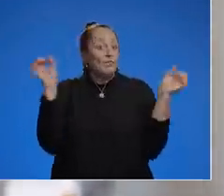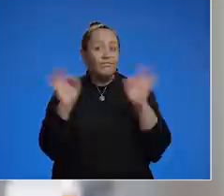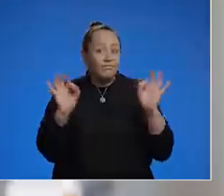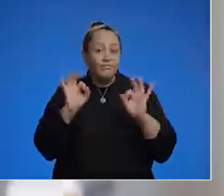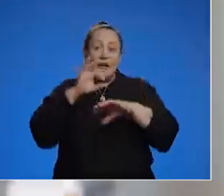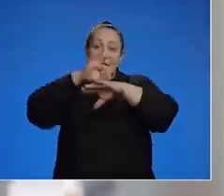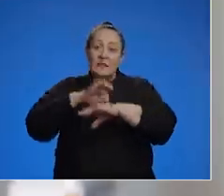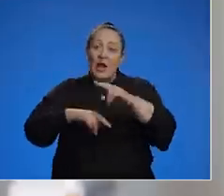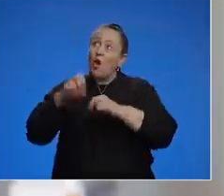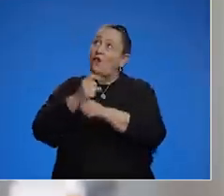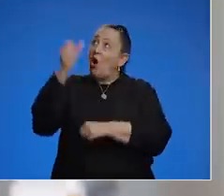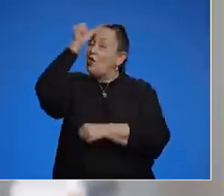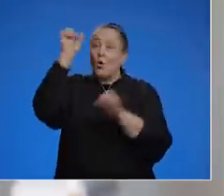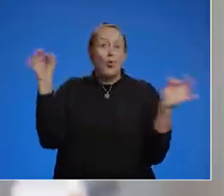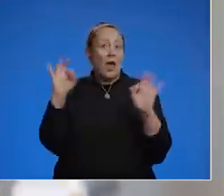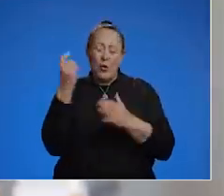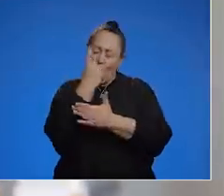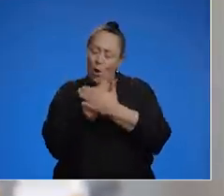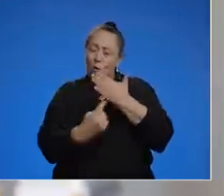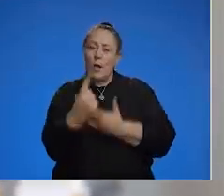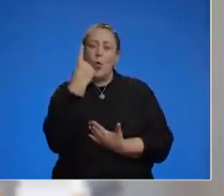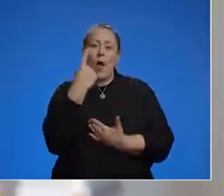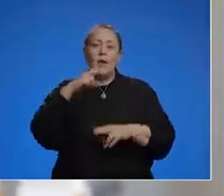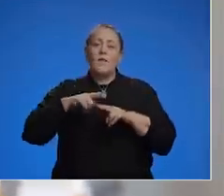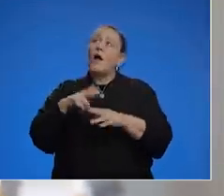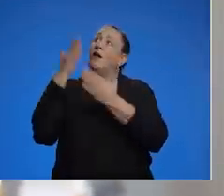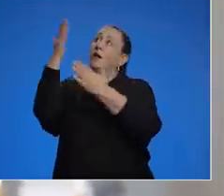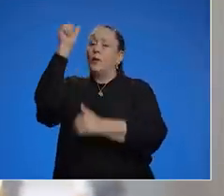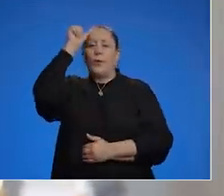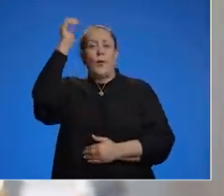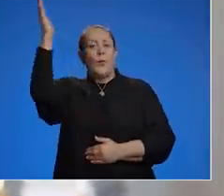Son, no one but the Father."